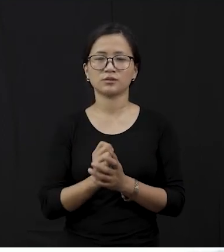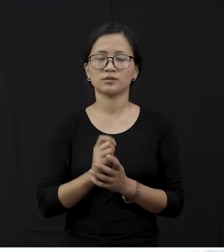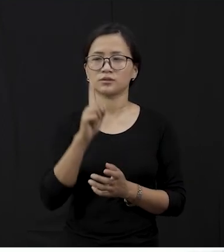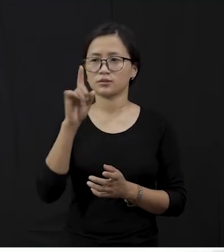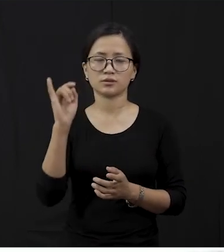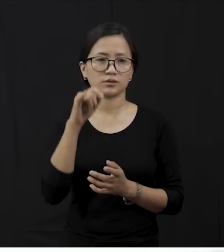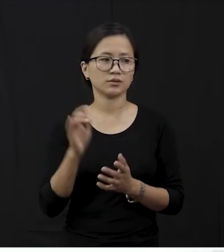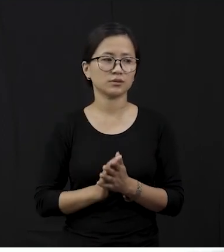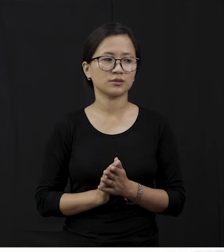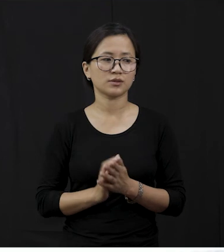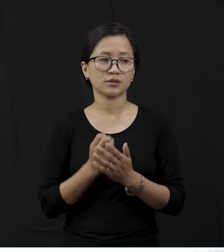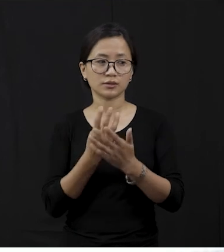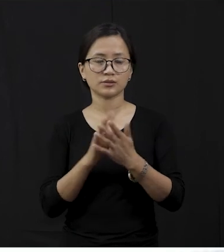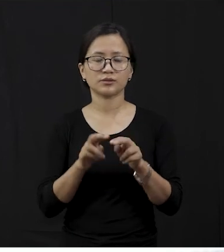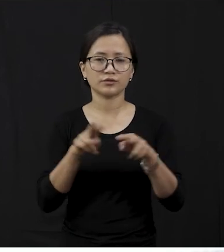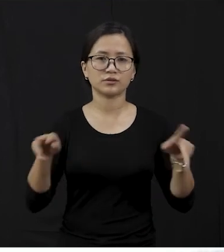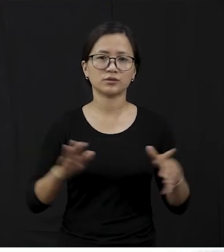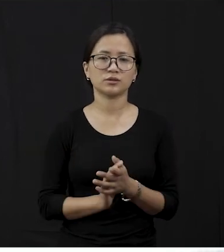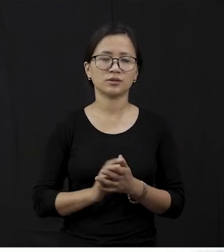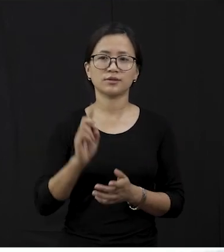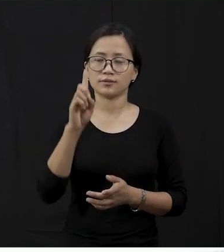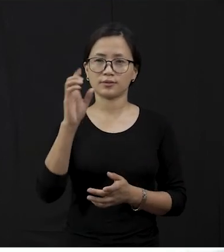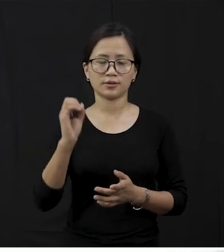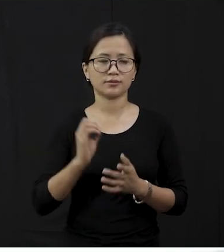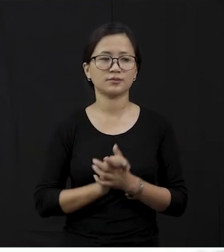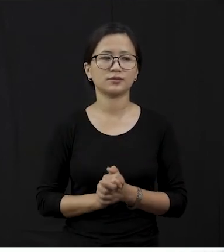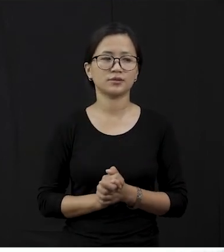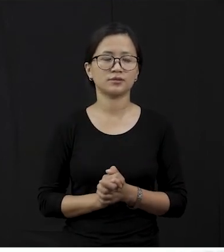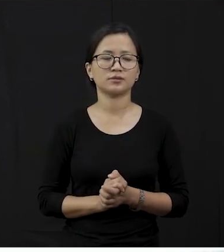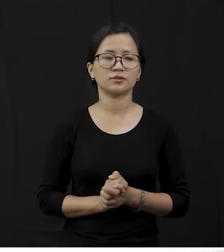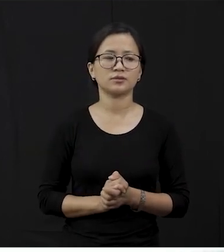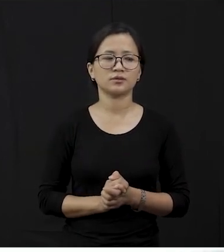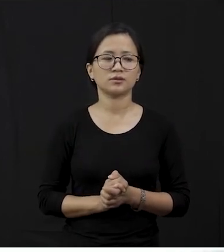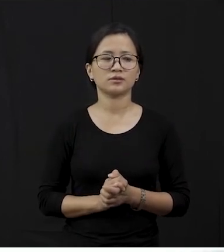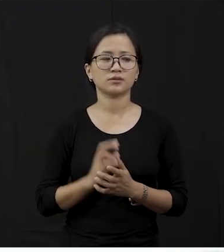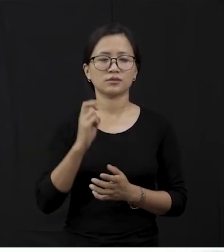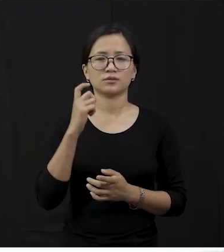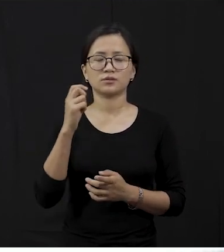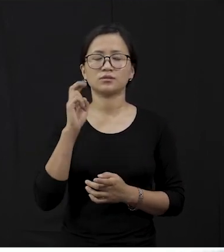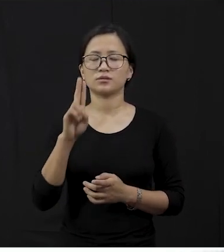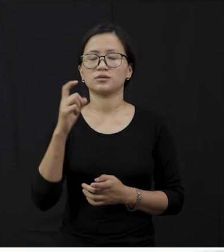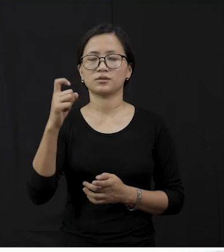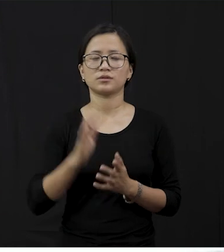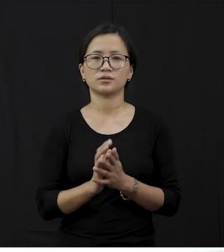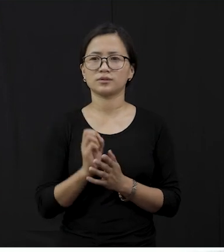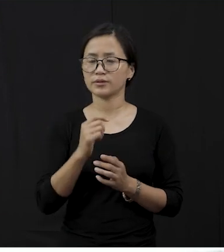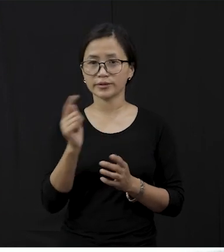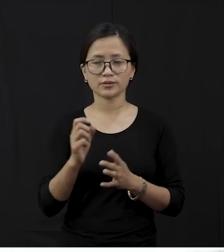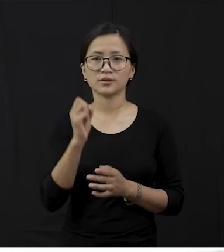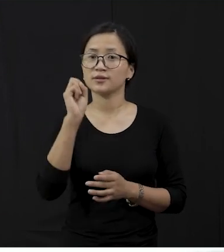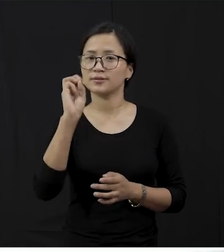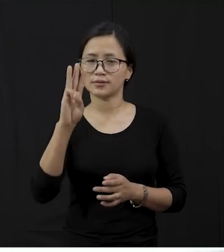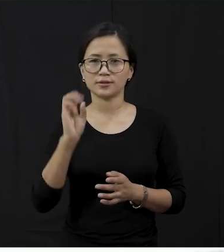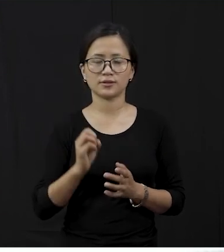16. Here the estimated difference is 10. 27 we can estimate it as 30 and 16